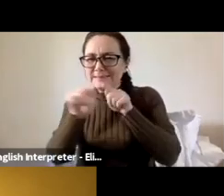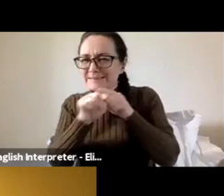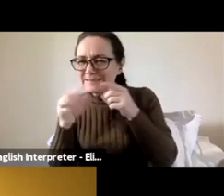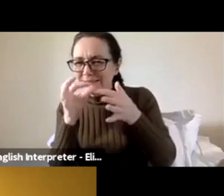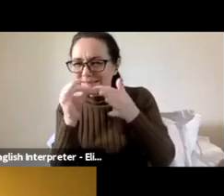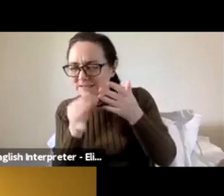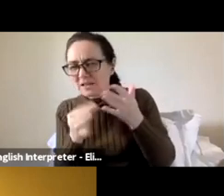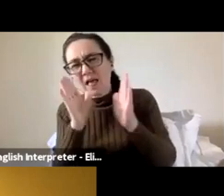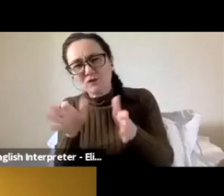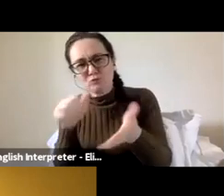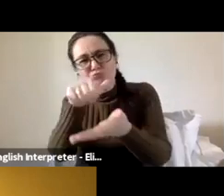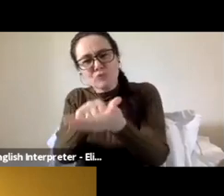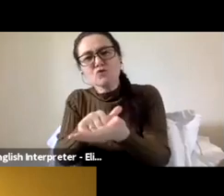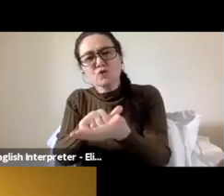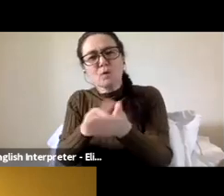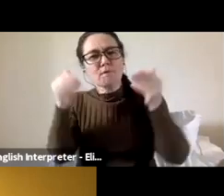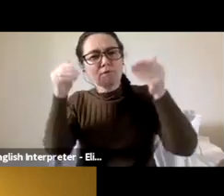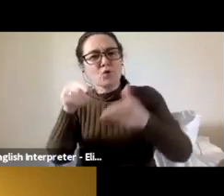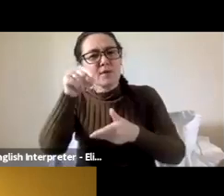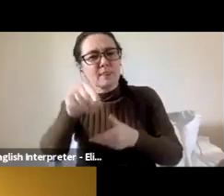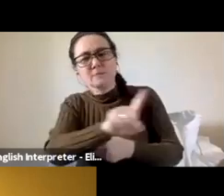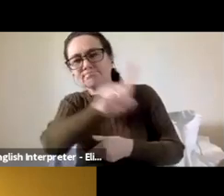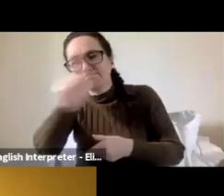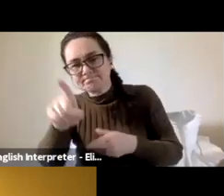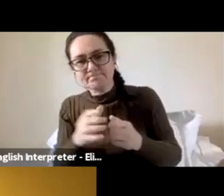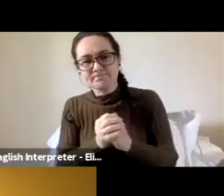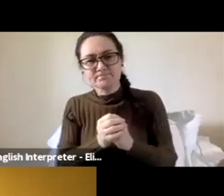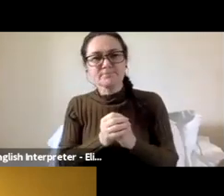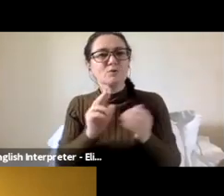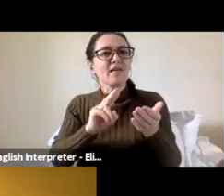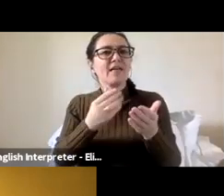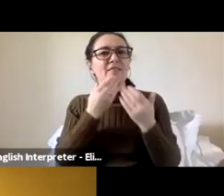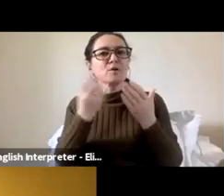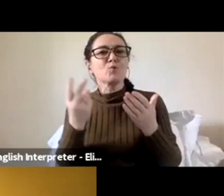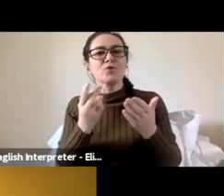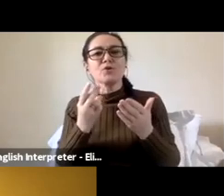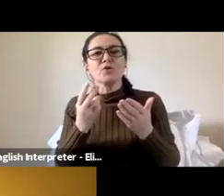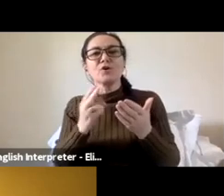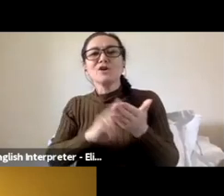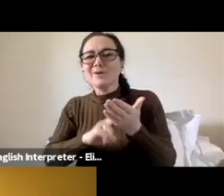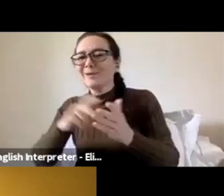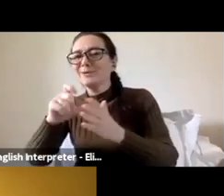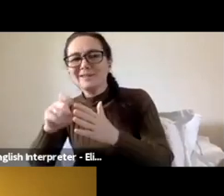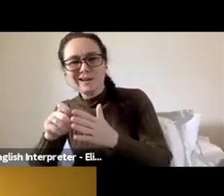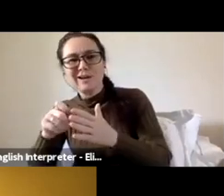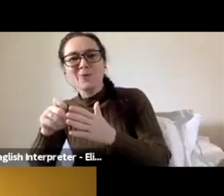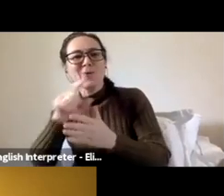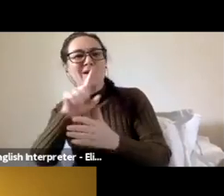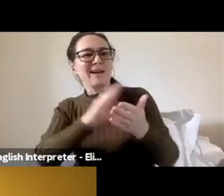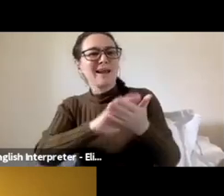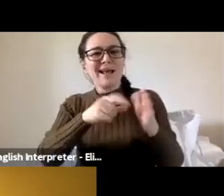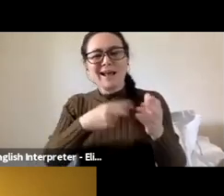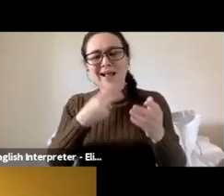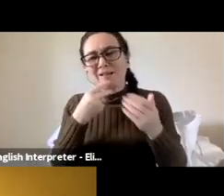Helen, for sharing your experiences with UPR, and thank you, Nicoletta and Diego, for coming back and answering some more questions. I just